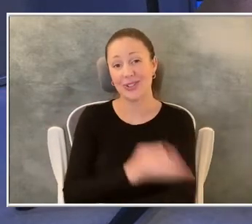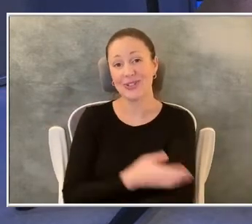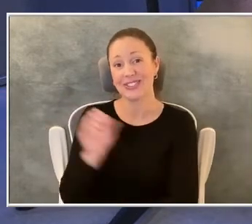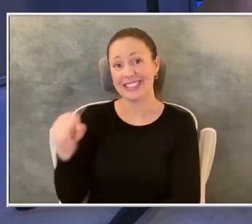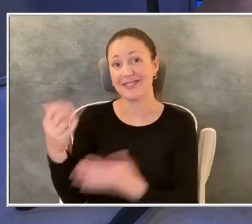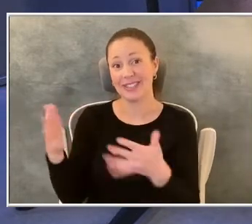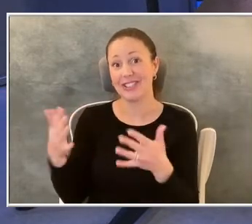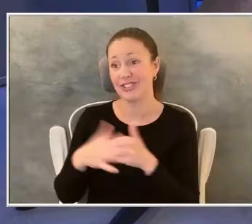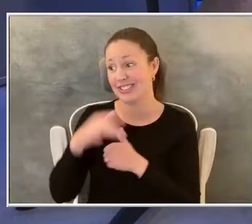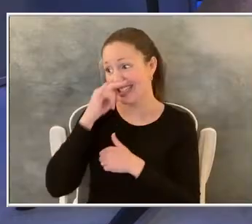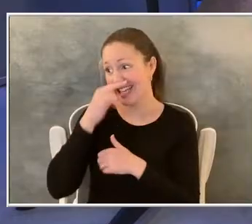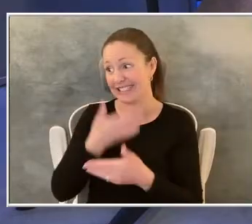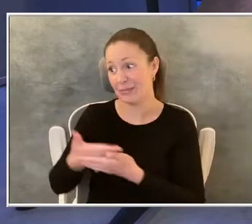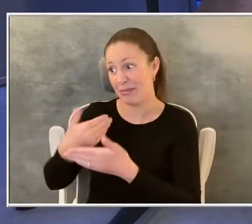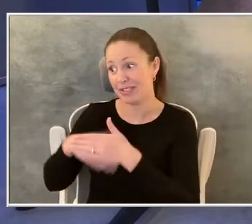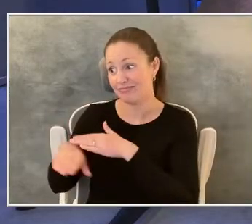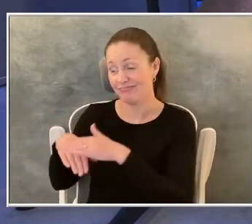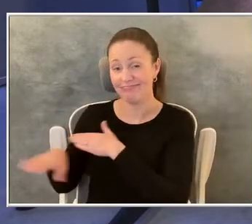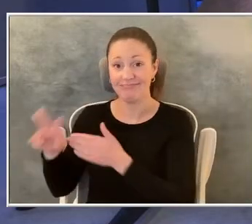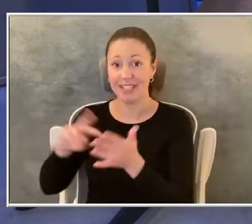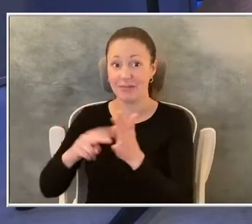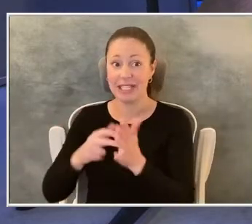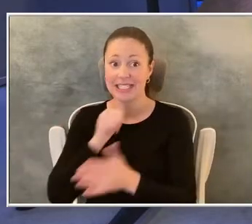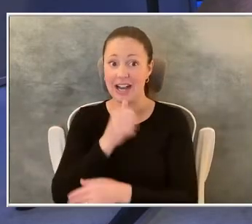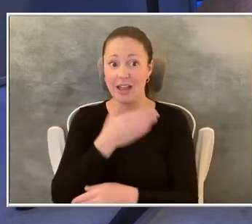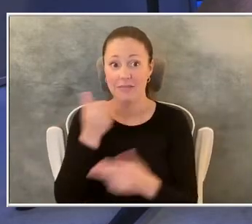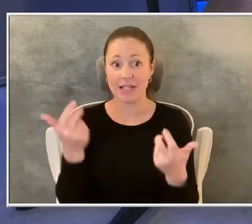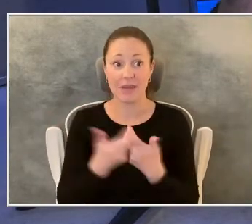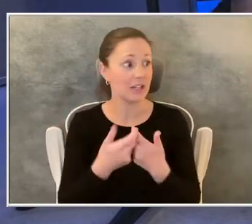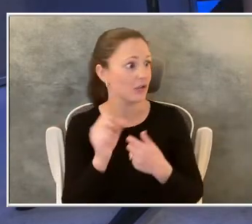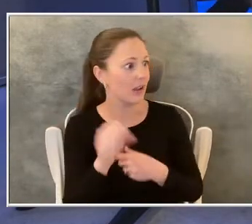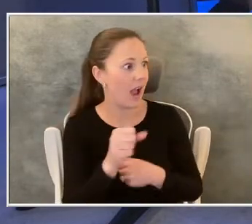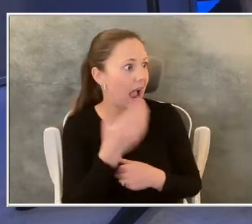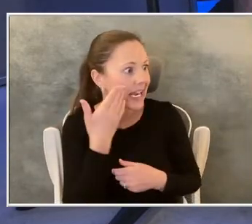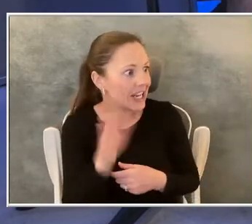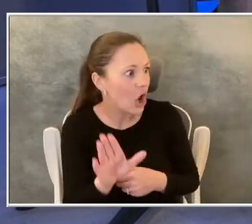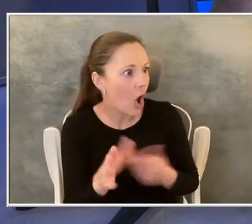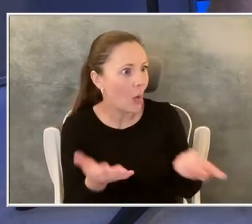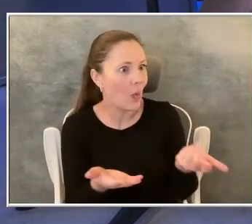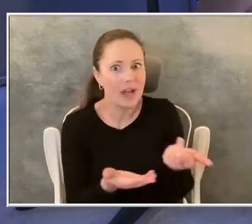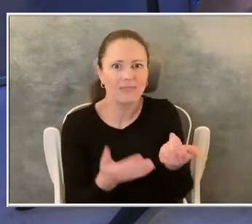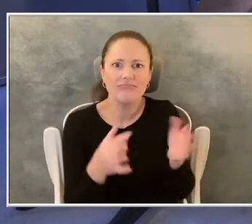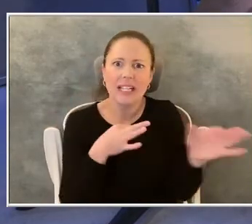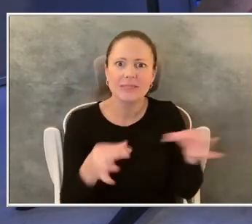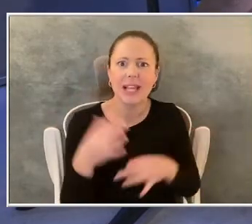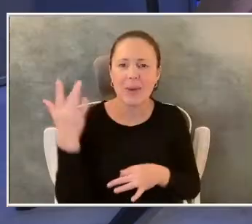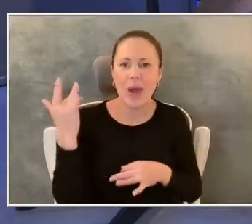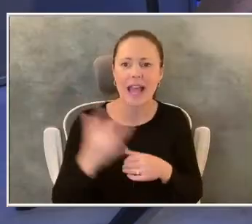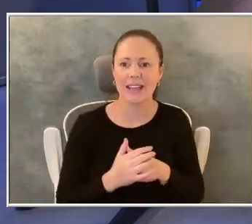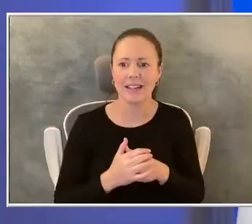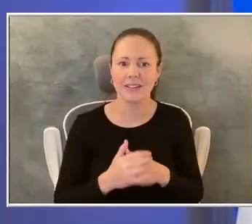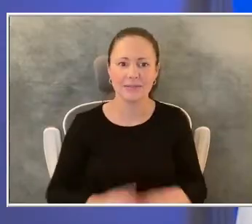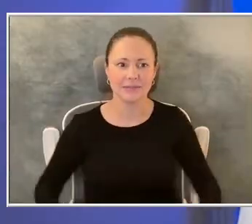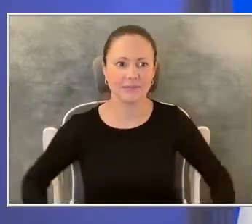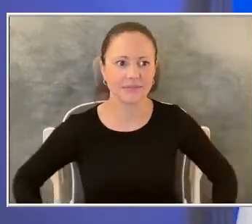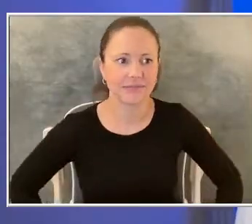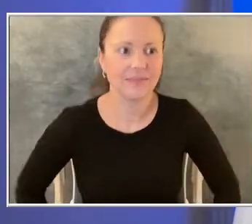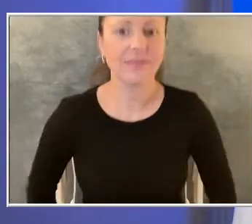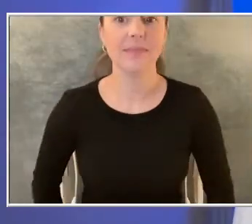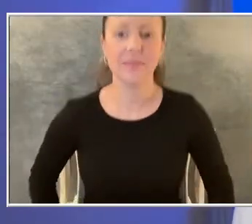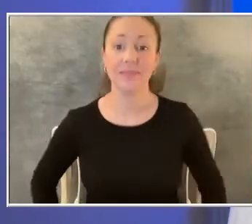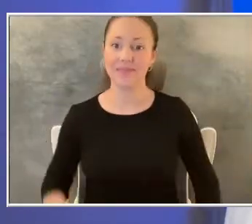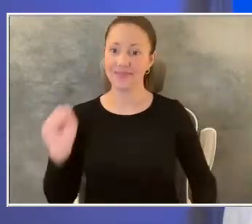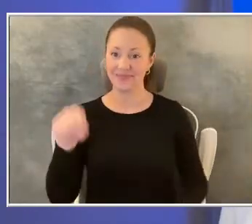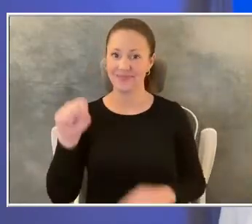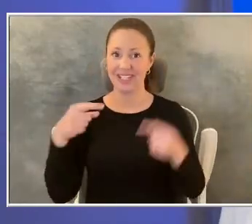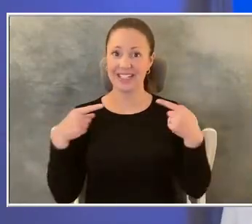they did not make for the best match. I did not know that. Explain. Who wants to explain why? Oh, so during pregnancy, the